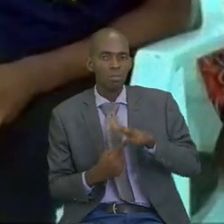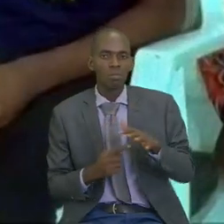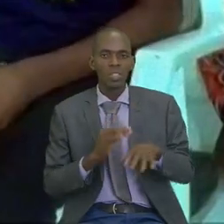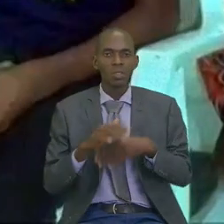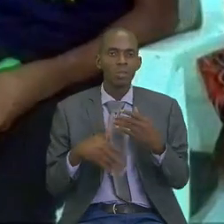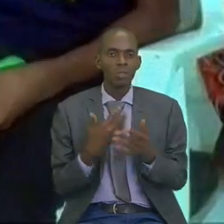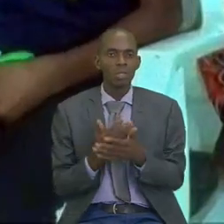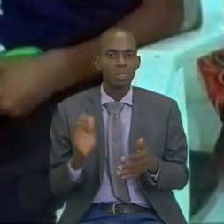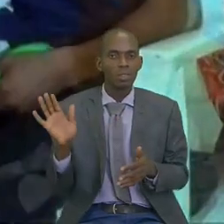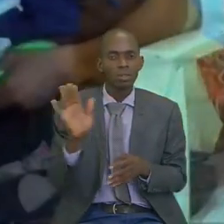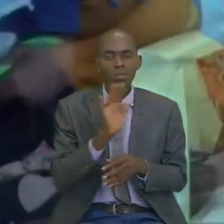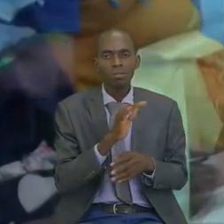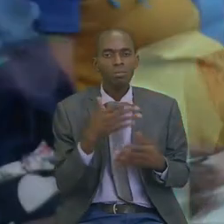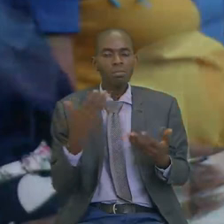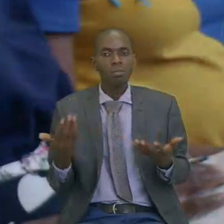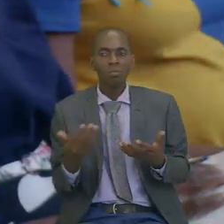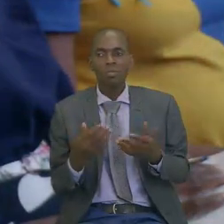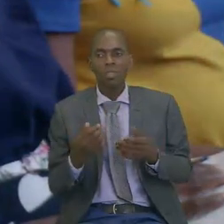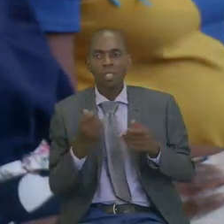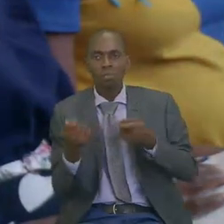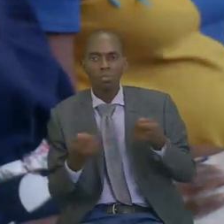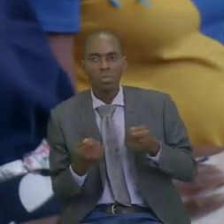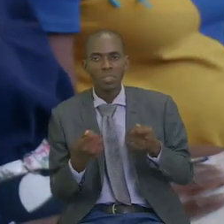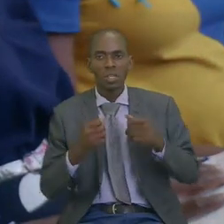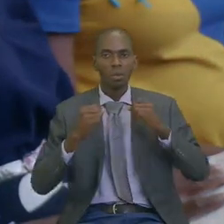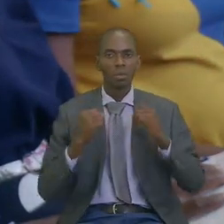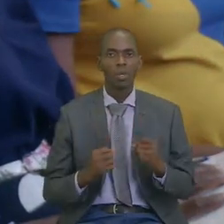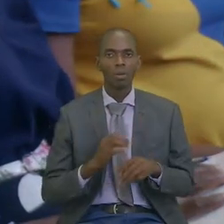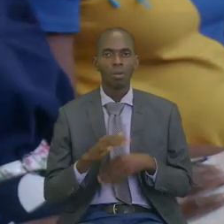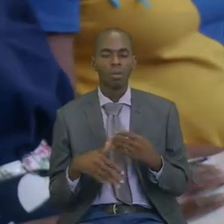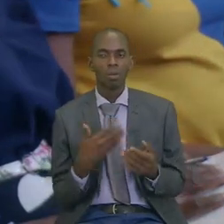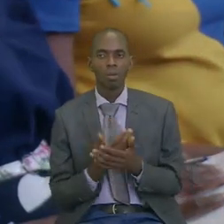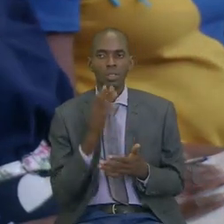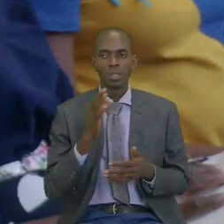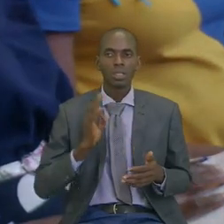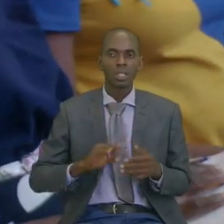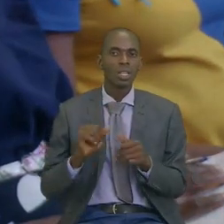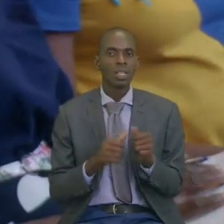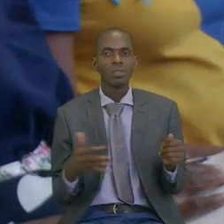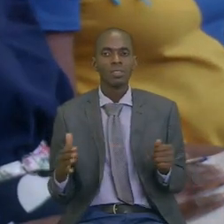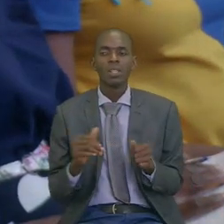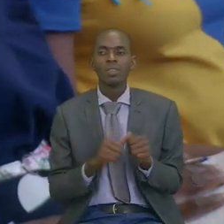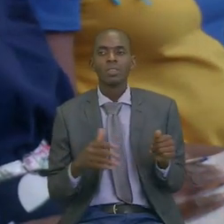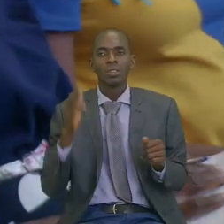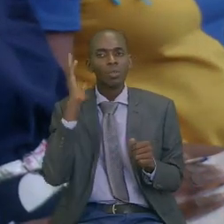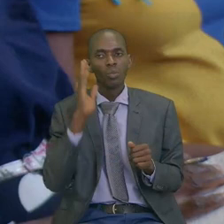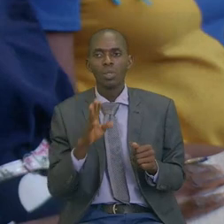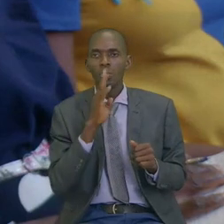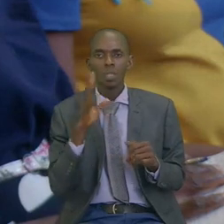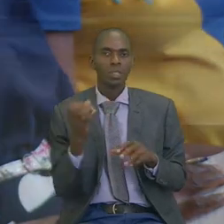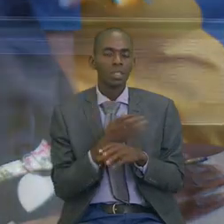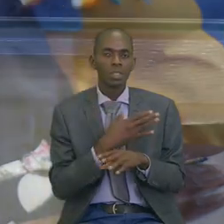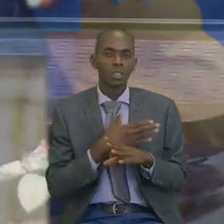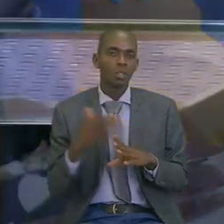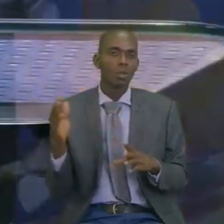their prowess and all their powers and all their gain and everything is going to be blown away. Everything is going to